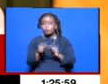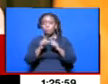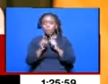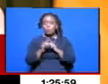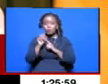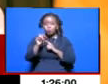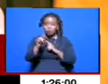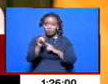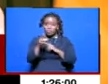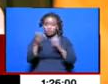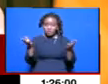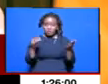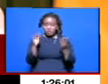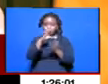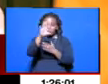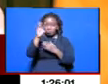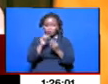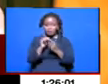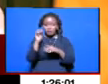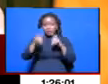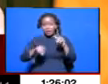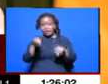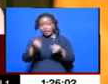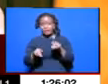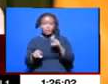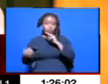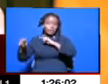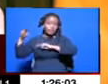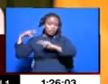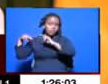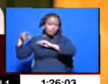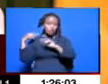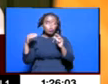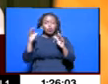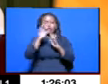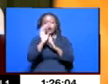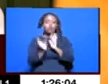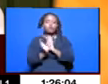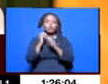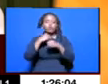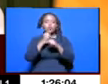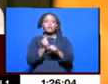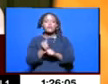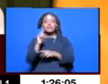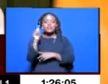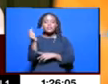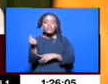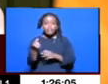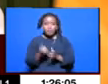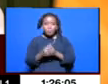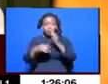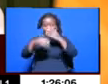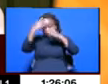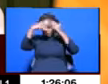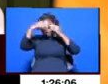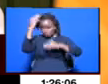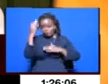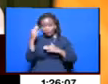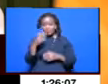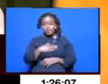comprehensive analysis of the history of the constitution making in Kenya, the good professor, rightly in my